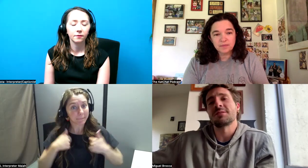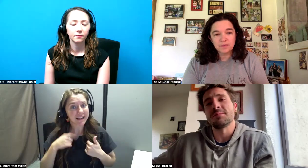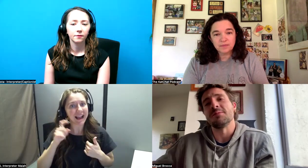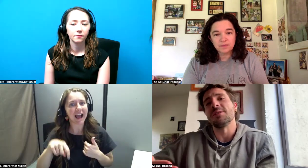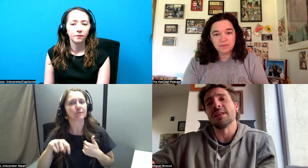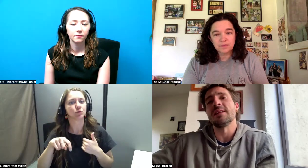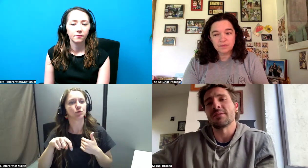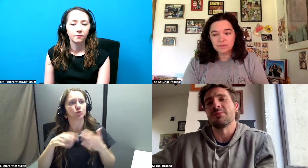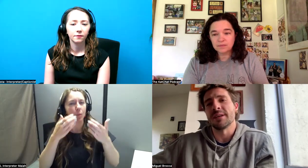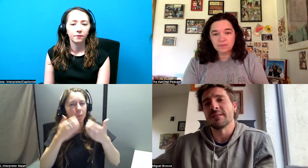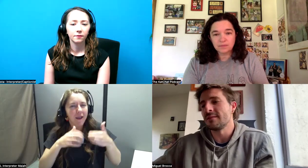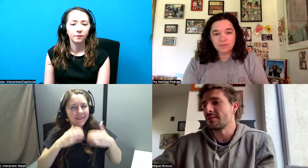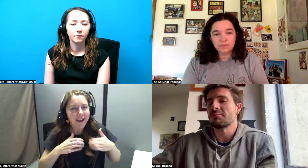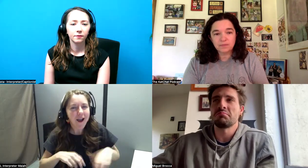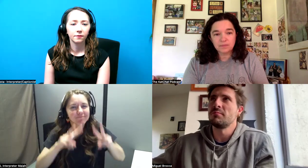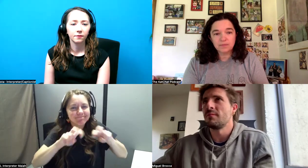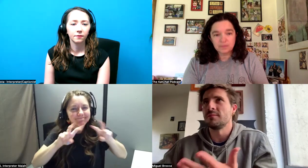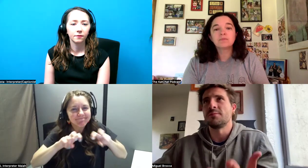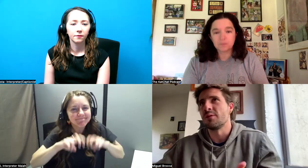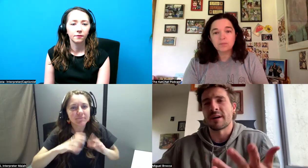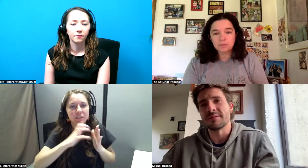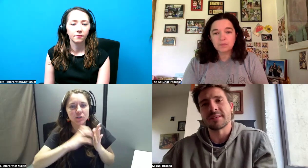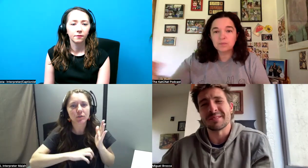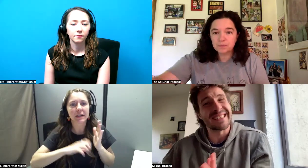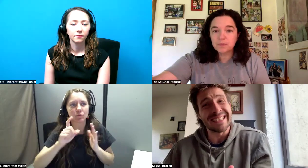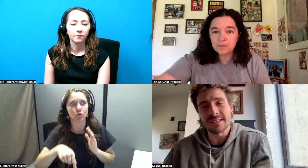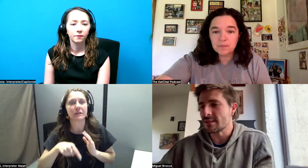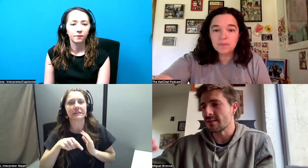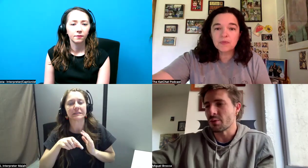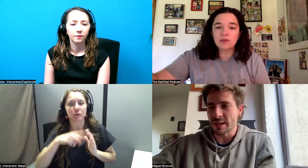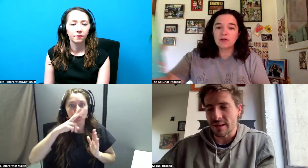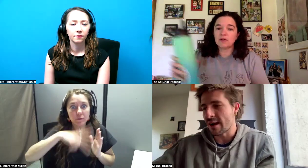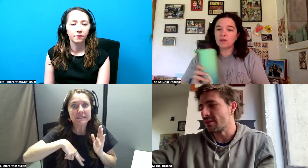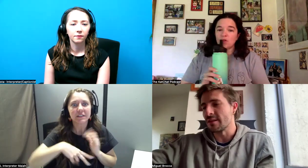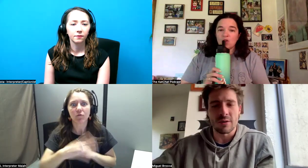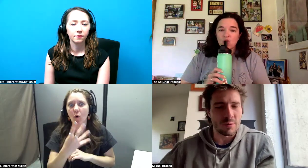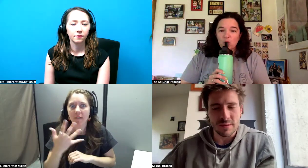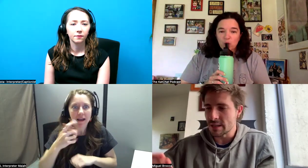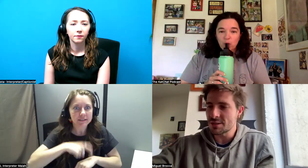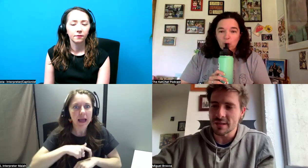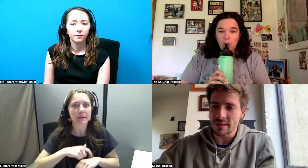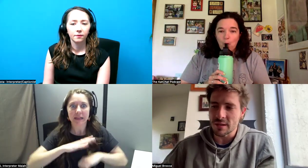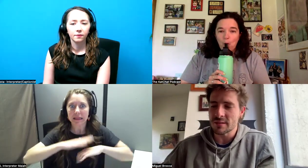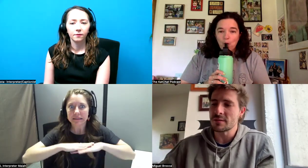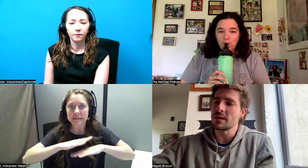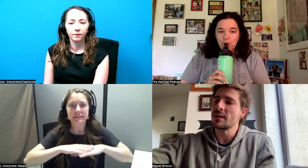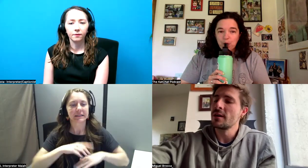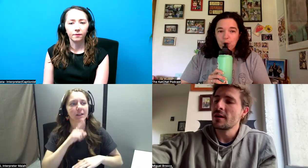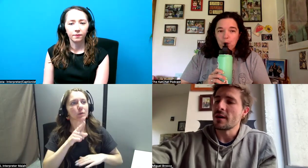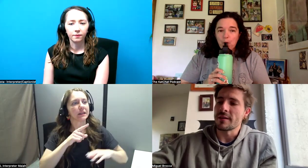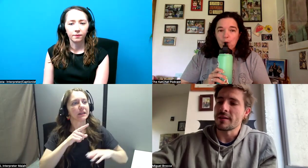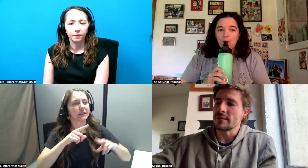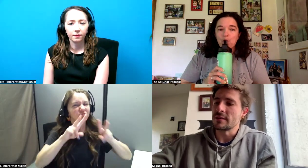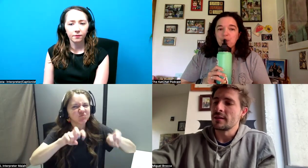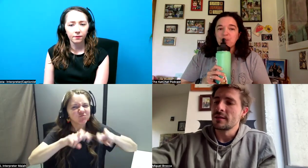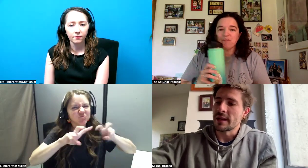down the script and really like read it 4 or 5 times at least, and then break it down and then know what each scene means to me,